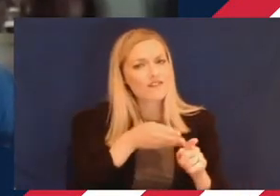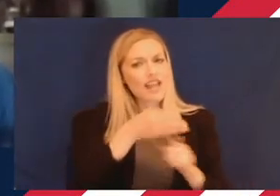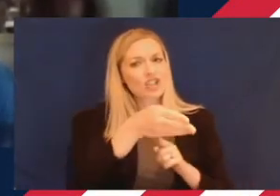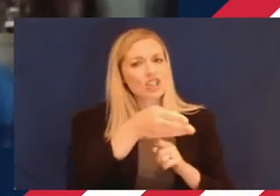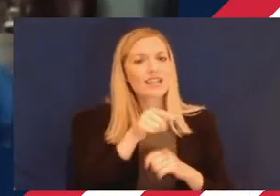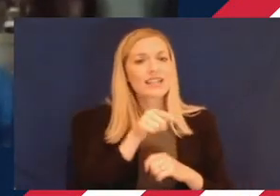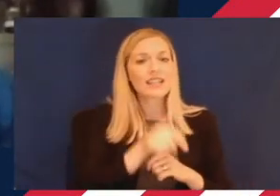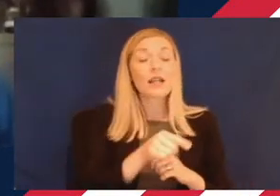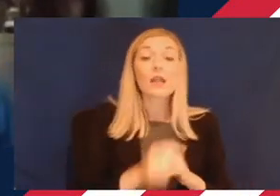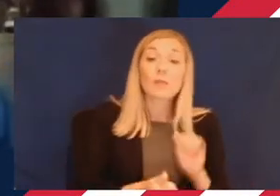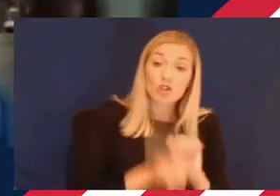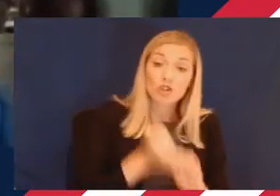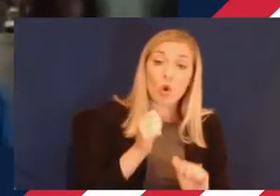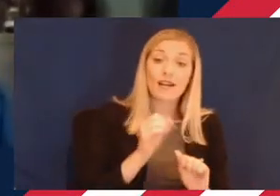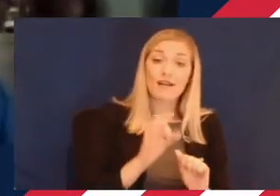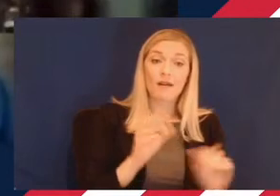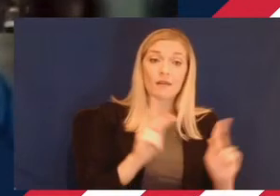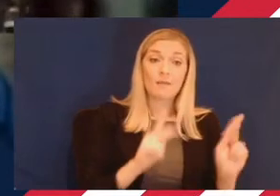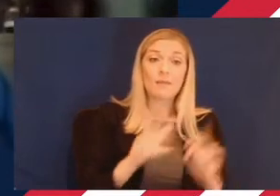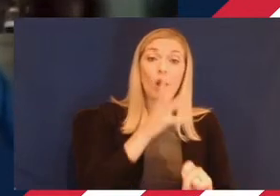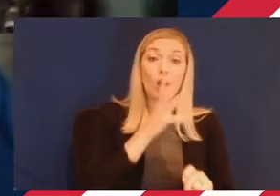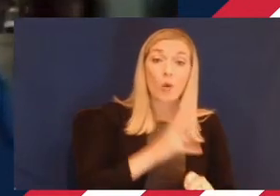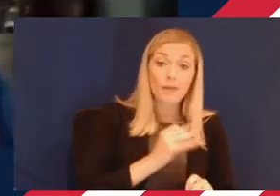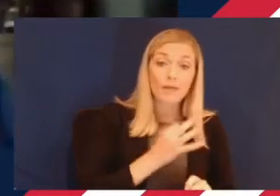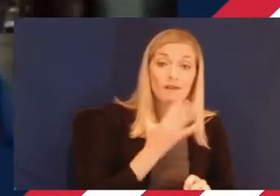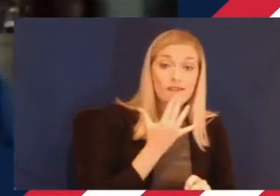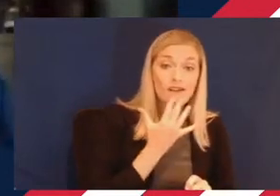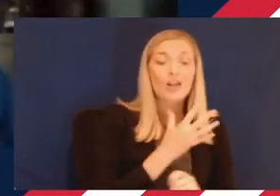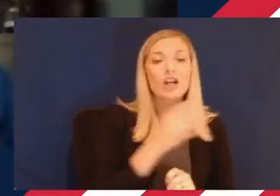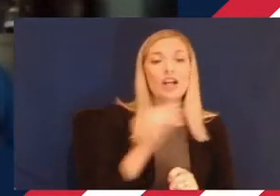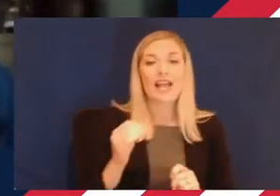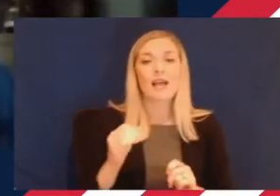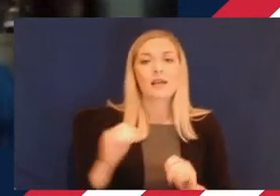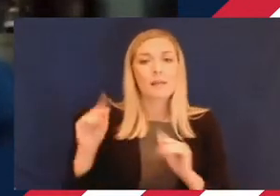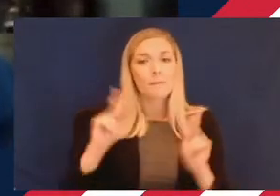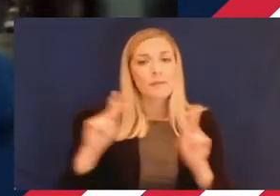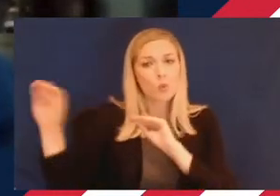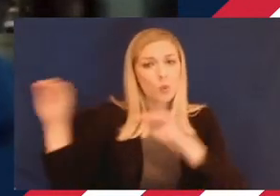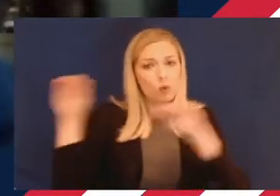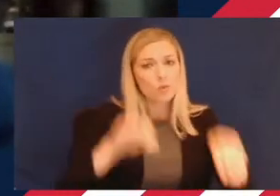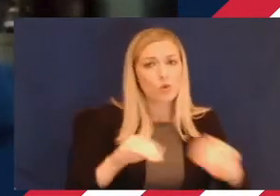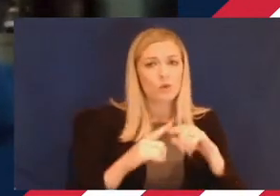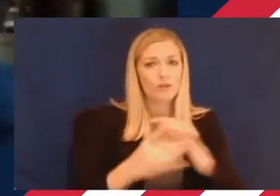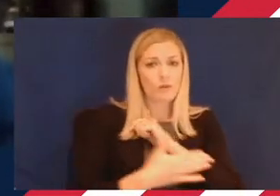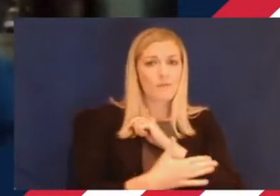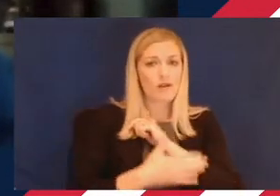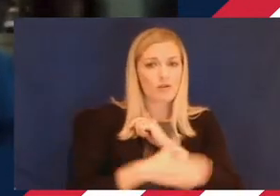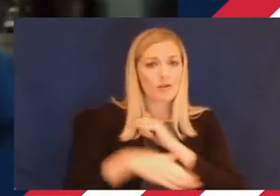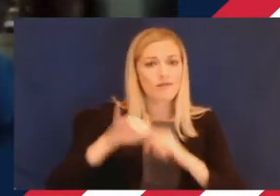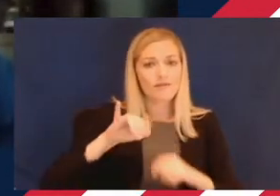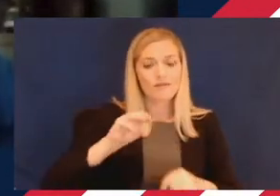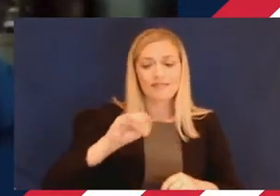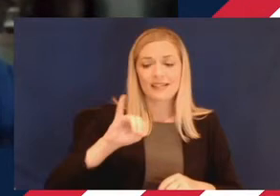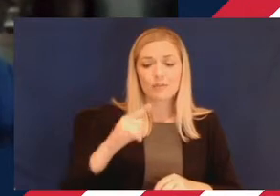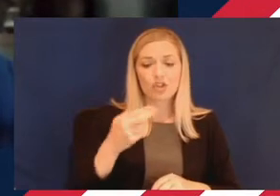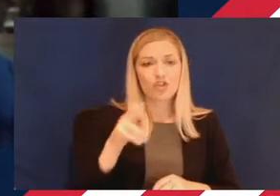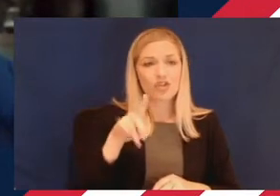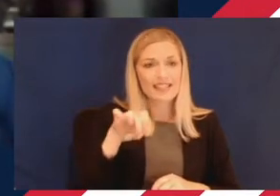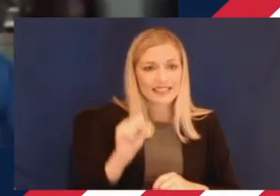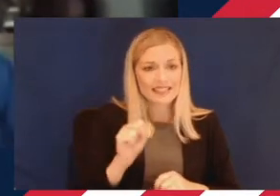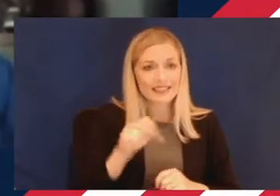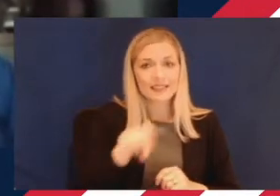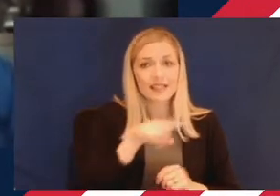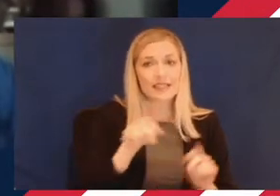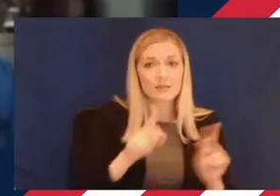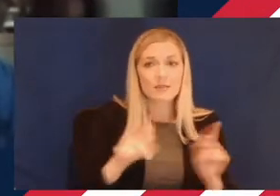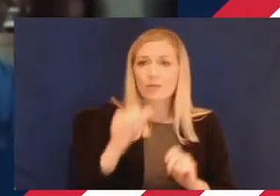color and majority immigrants. The women who do this vital work do not have the privilege to telecommute. They